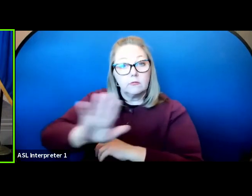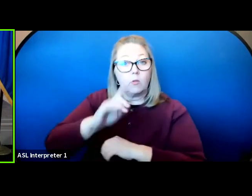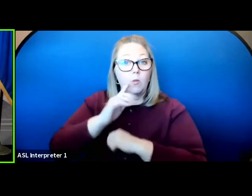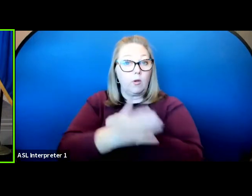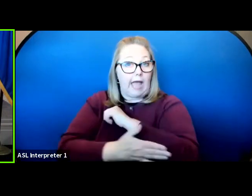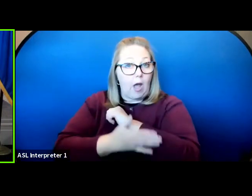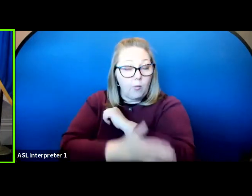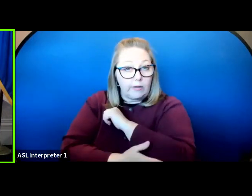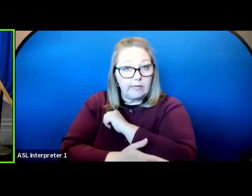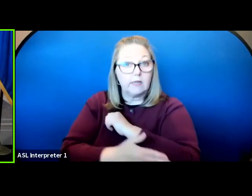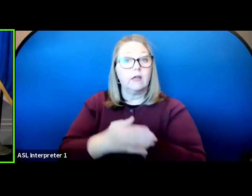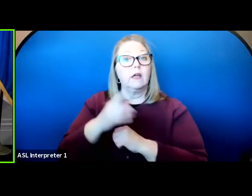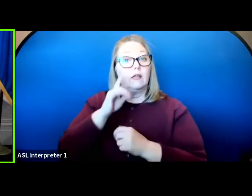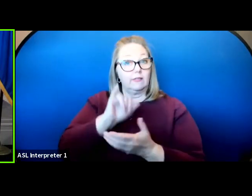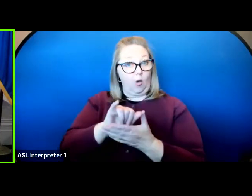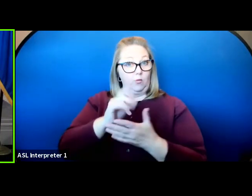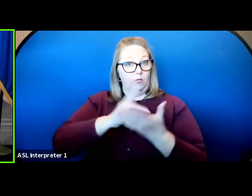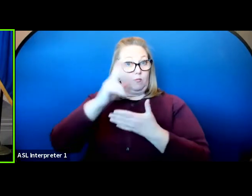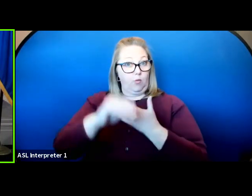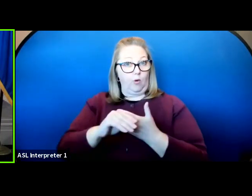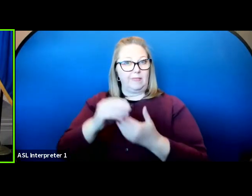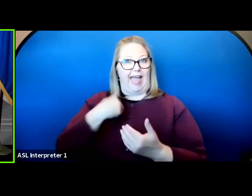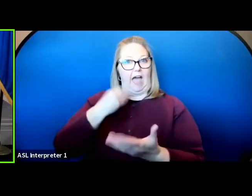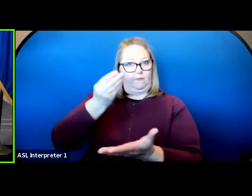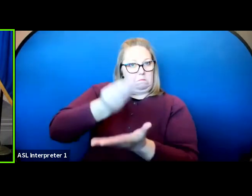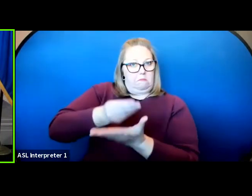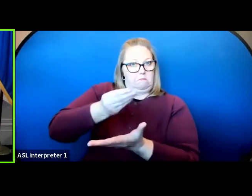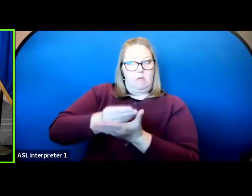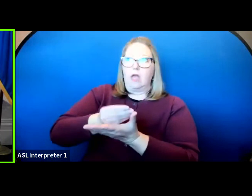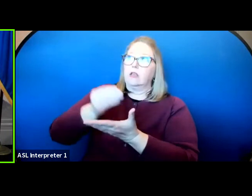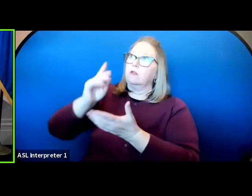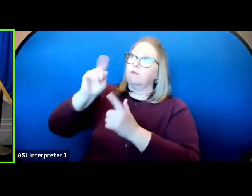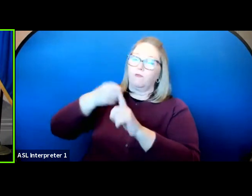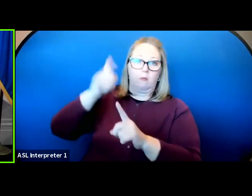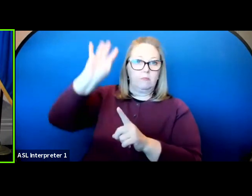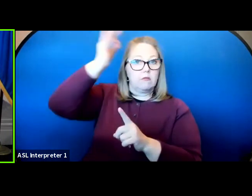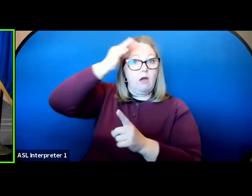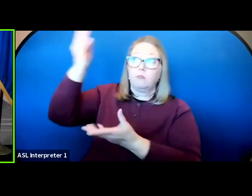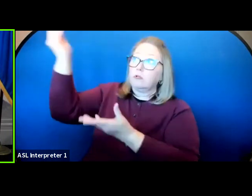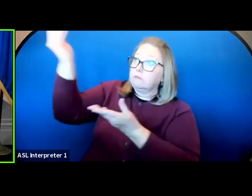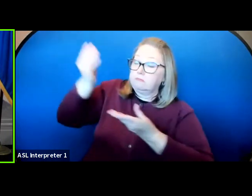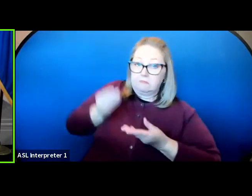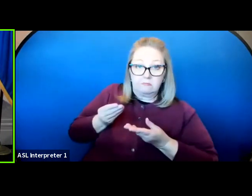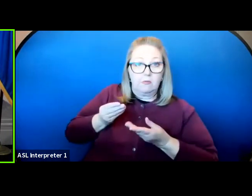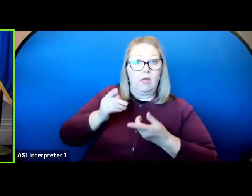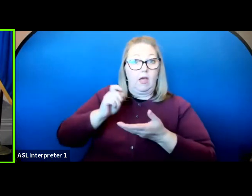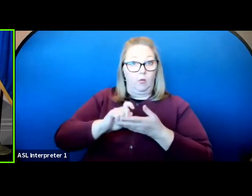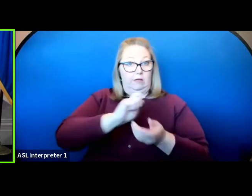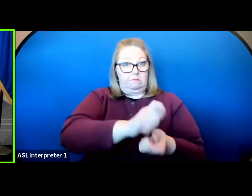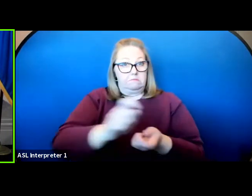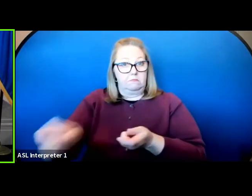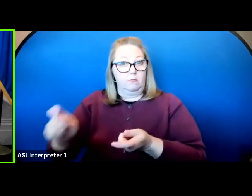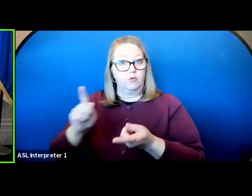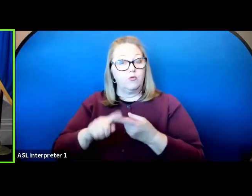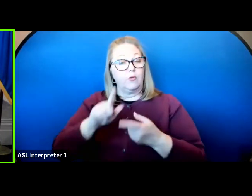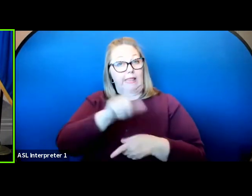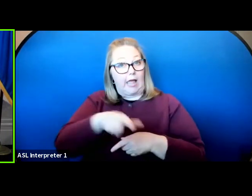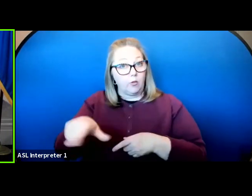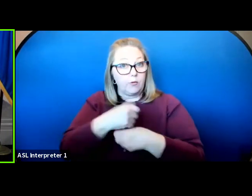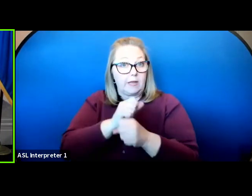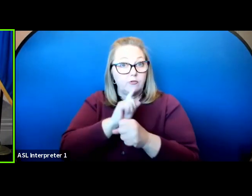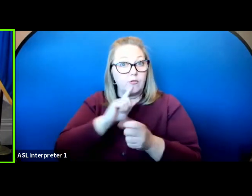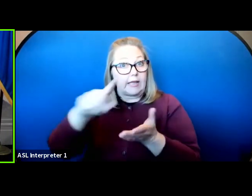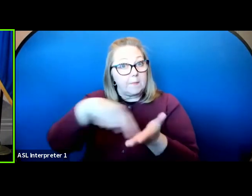owed. As many of you know, yesterday the CDC issued an extension on the federal eviction moratorium for